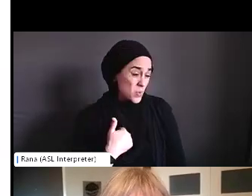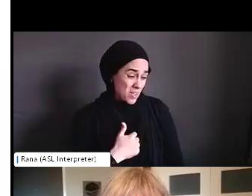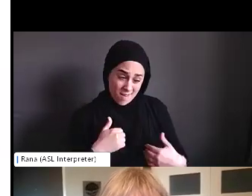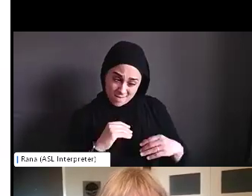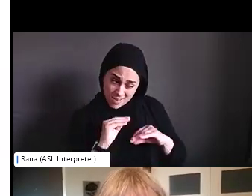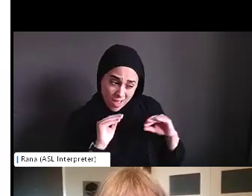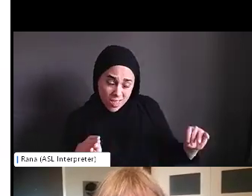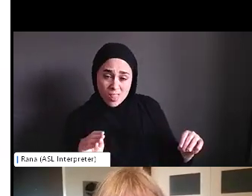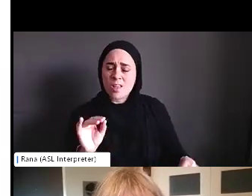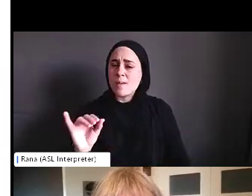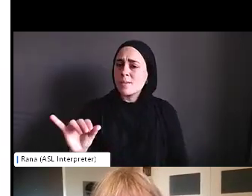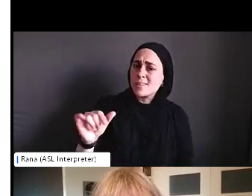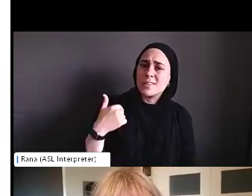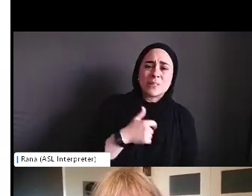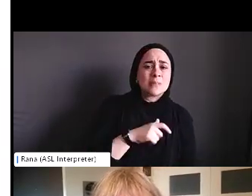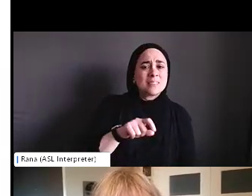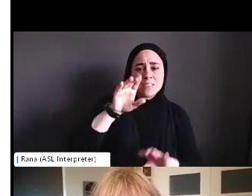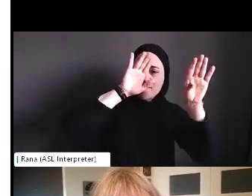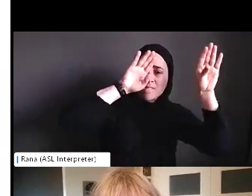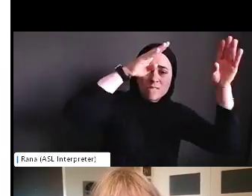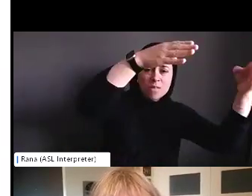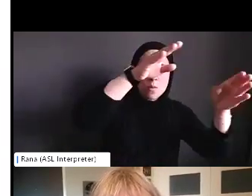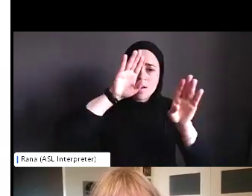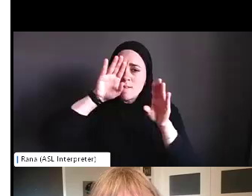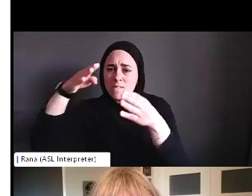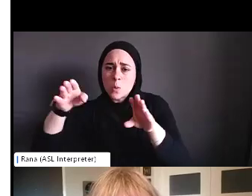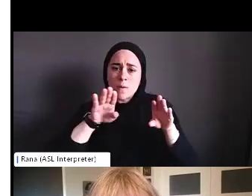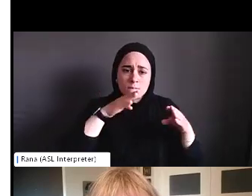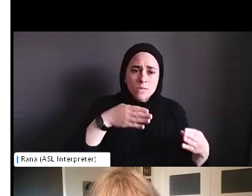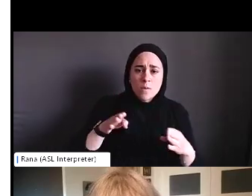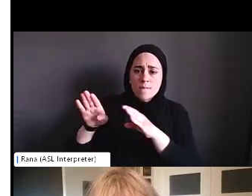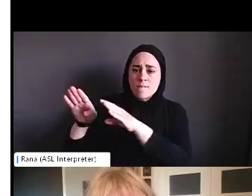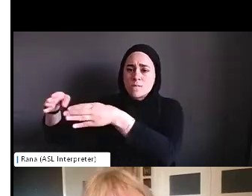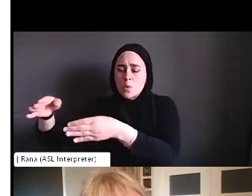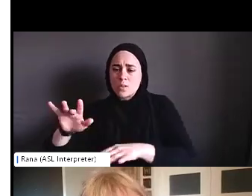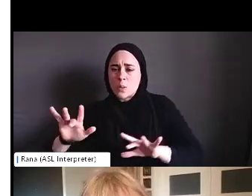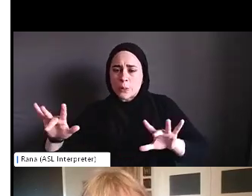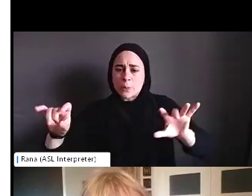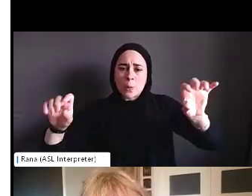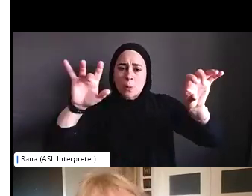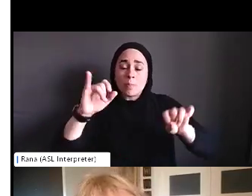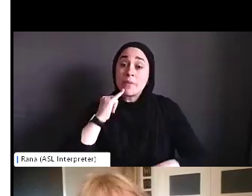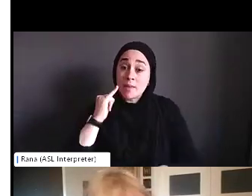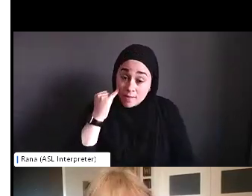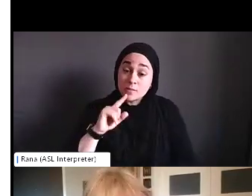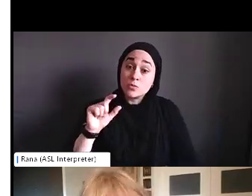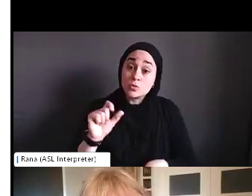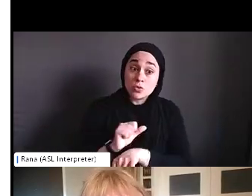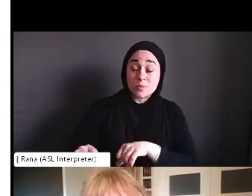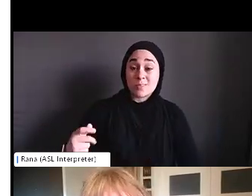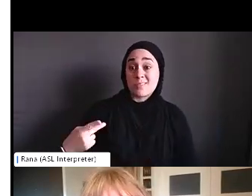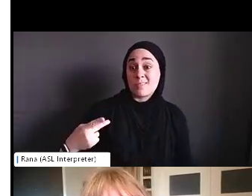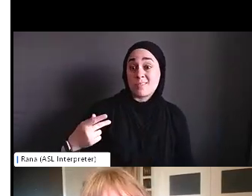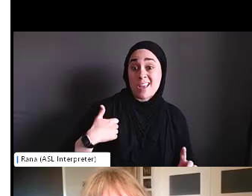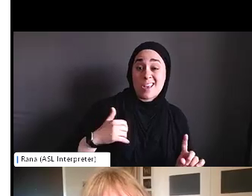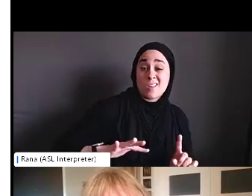this is really where we need to be focused. If we're going to be pan-Canadian, how can we fill in? How can there be support